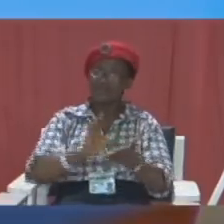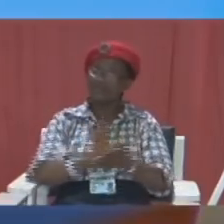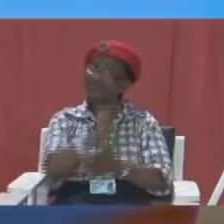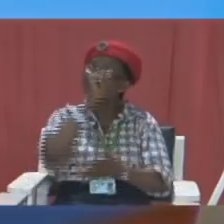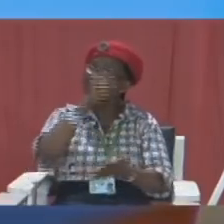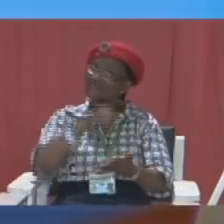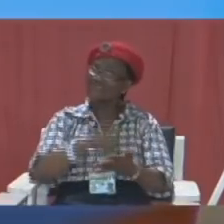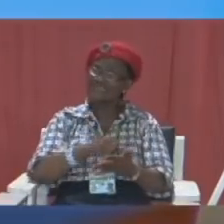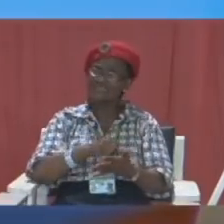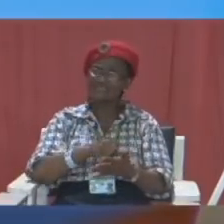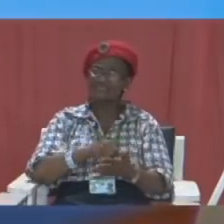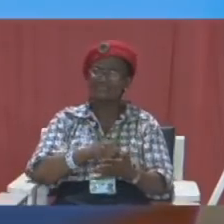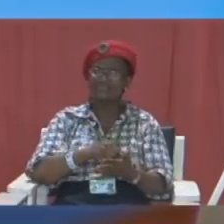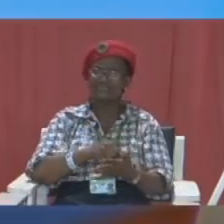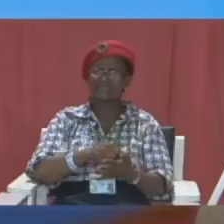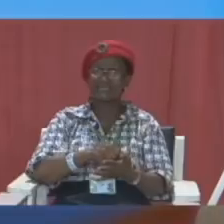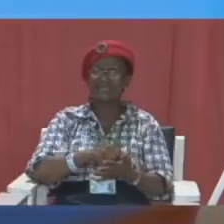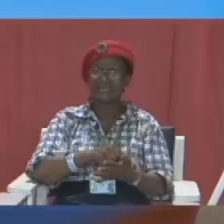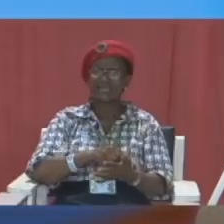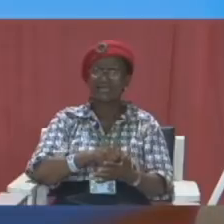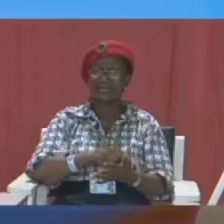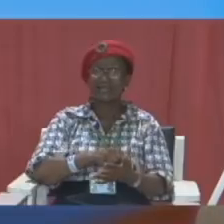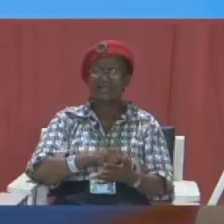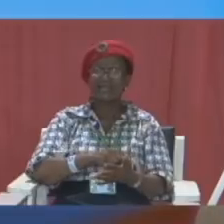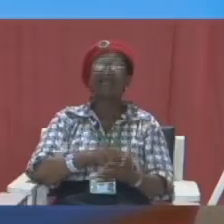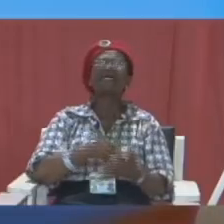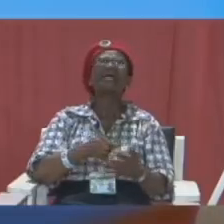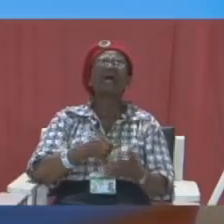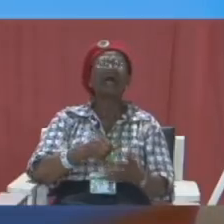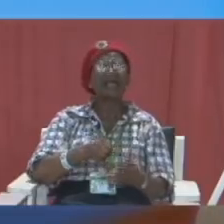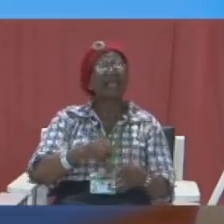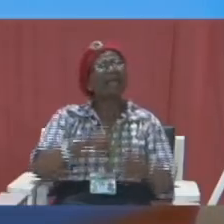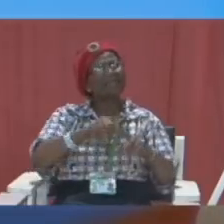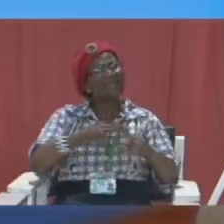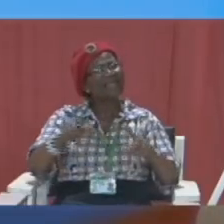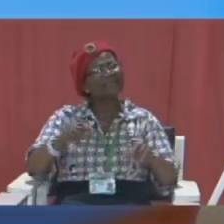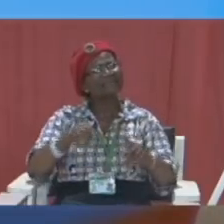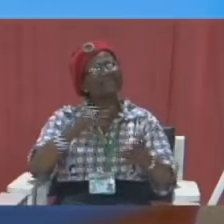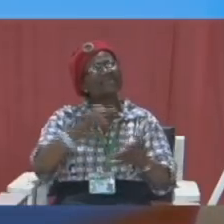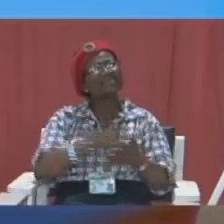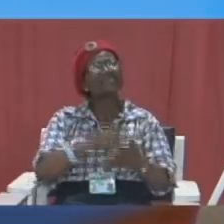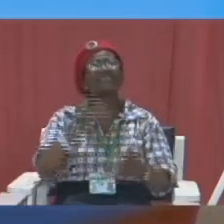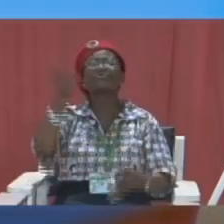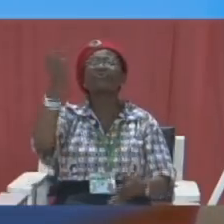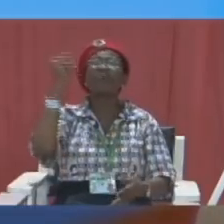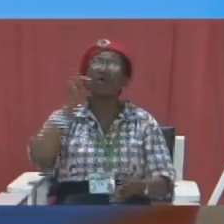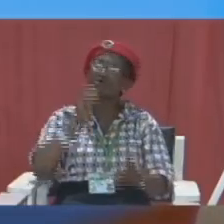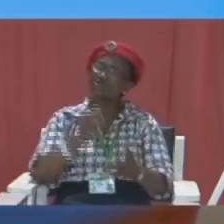lot didn't believe. But it was true. I